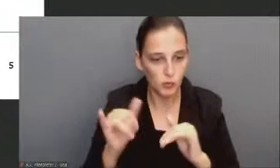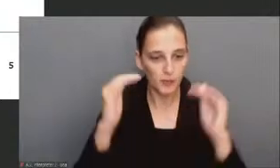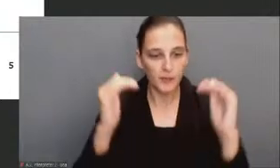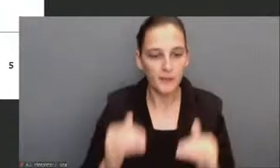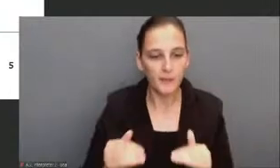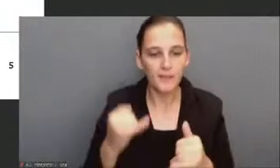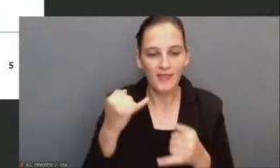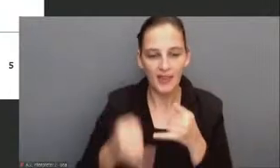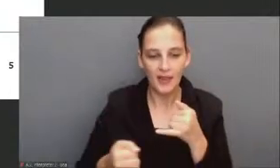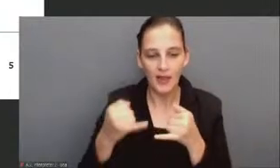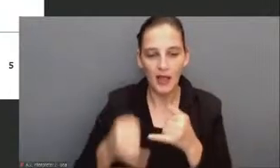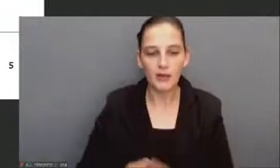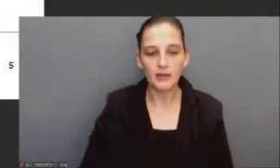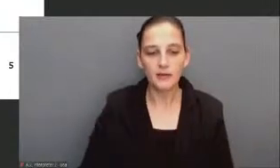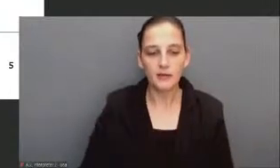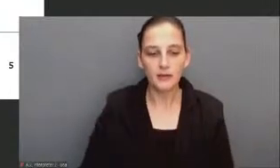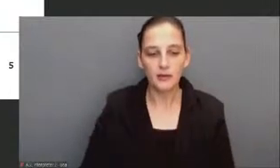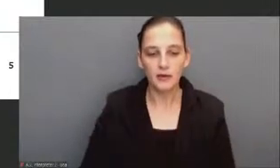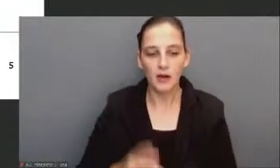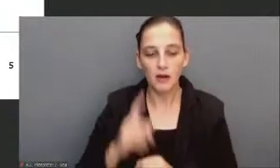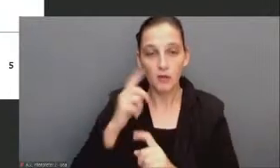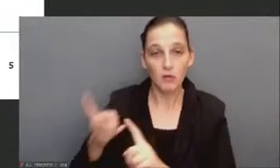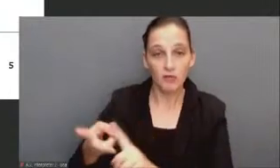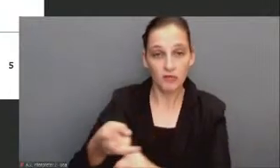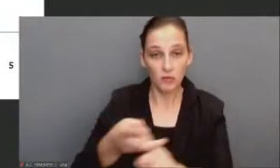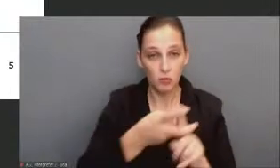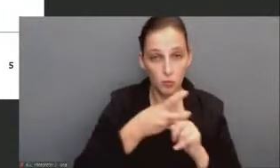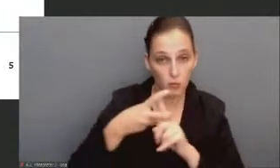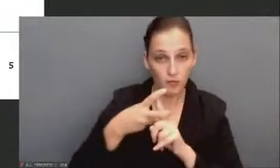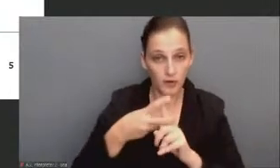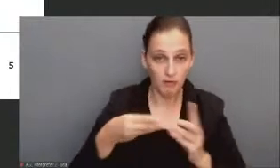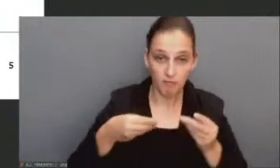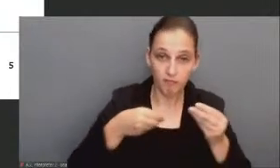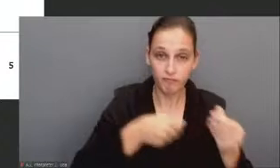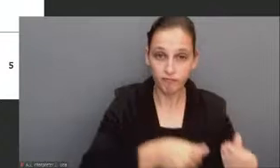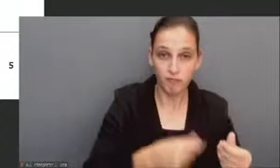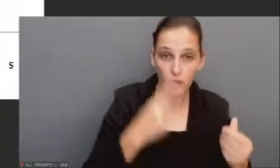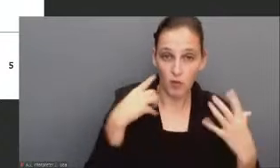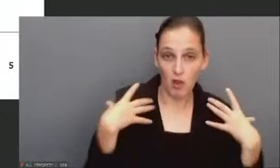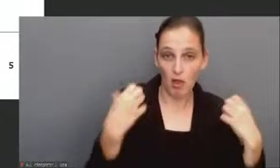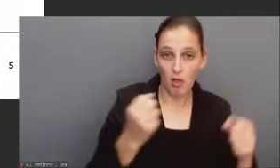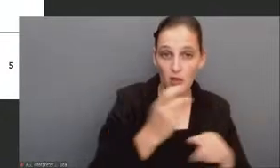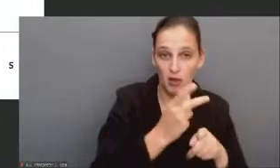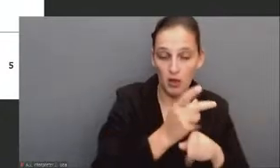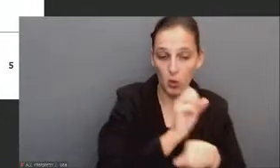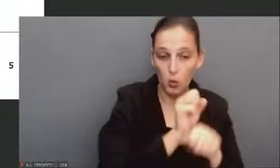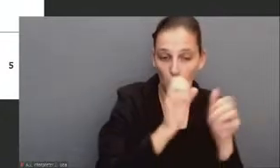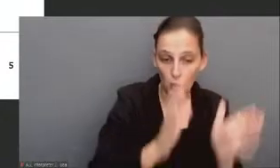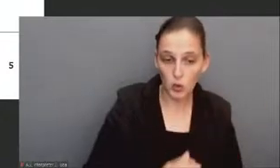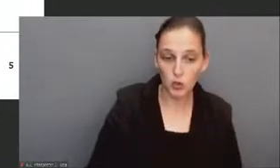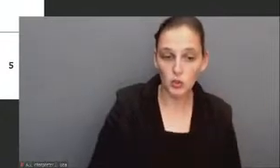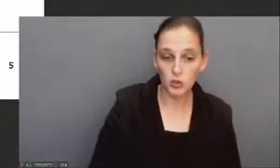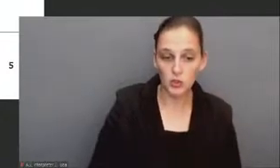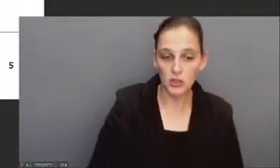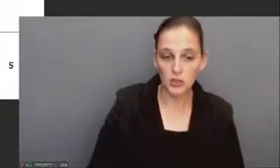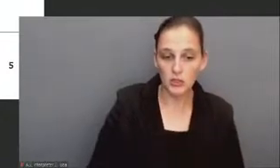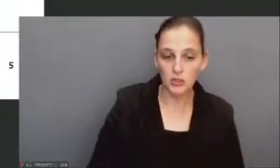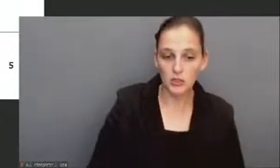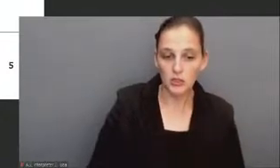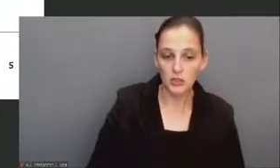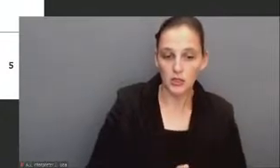of recruitment and funding of healthcare workers, especially those that represent the people who